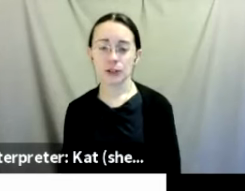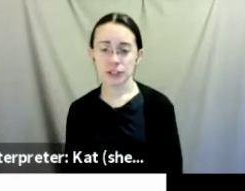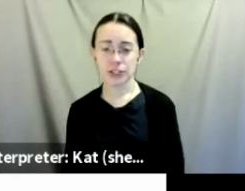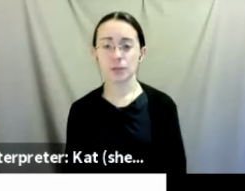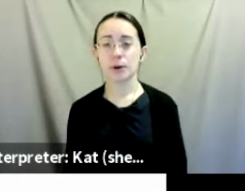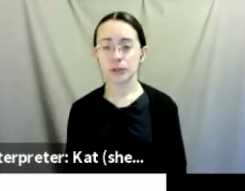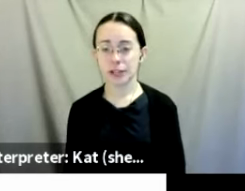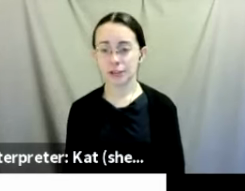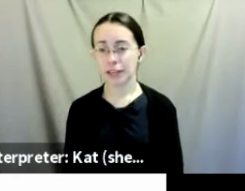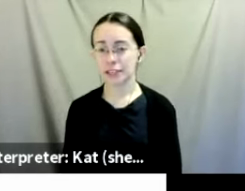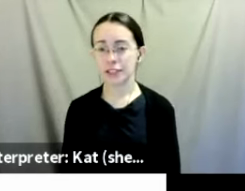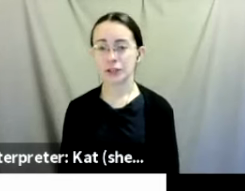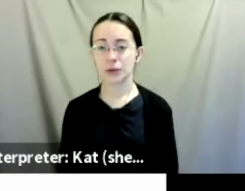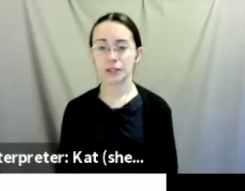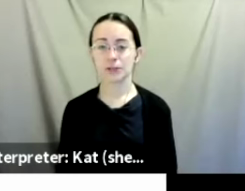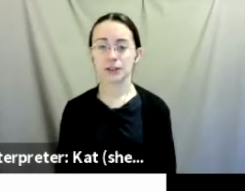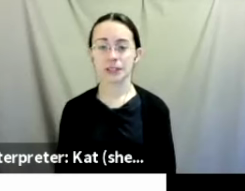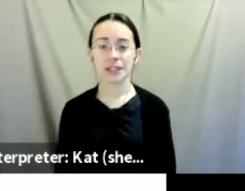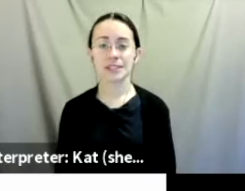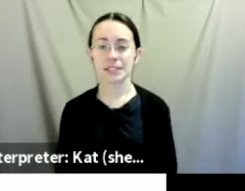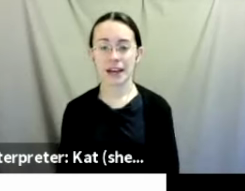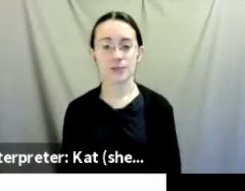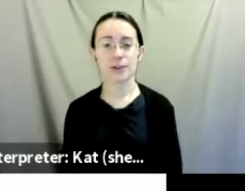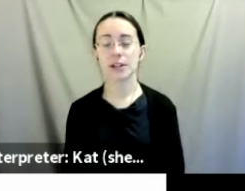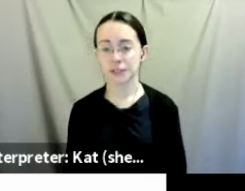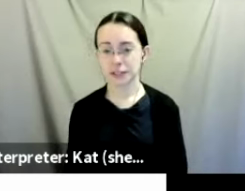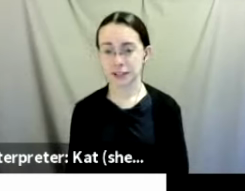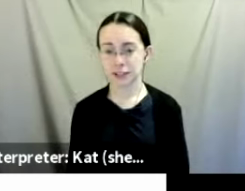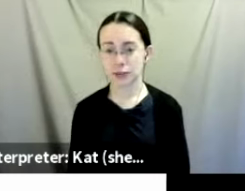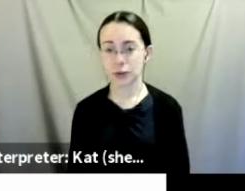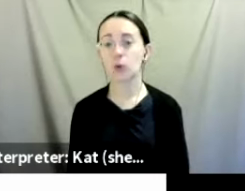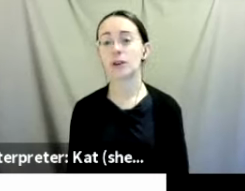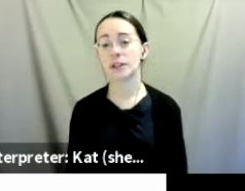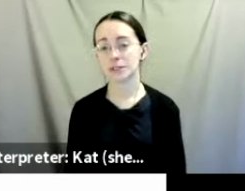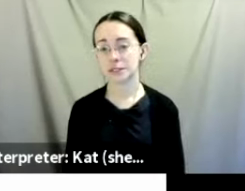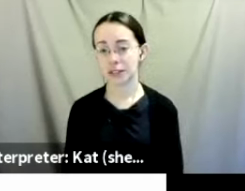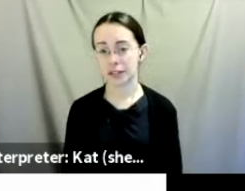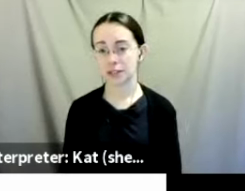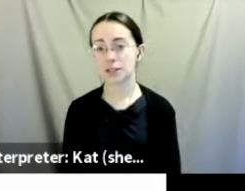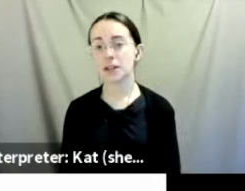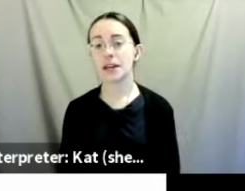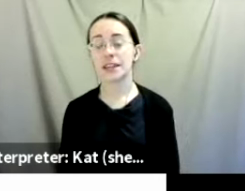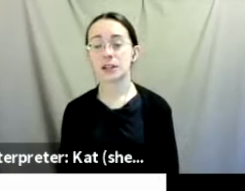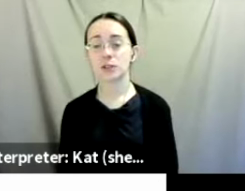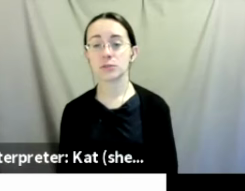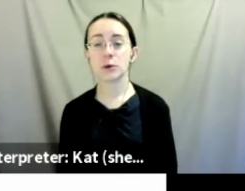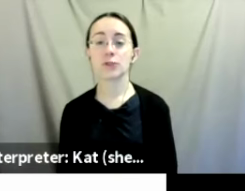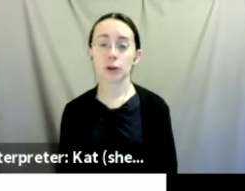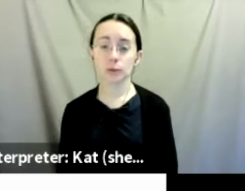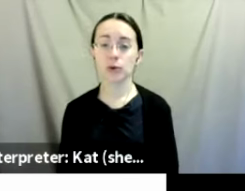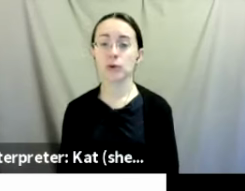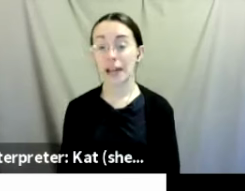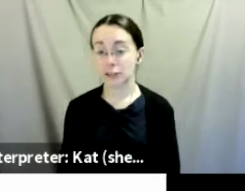so first here, both deaf and hearing women felt that they didn't have enough sex ed in school or that it was delayed. And that includes